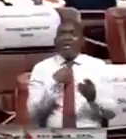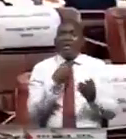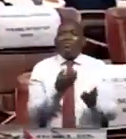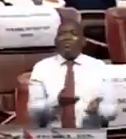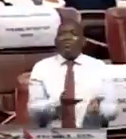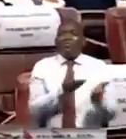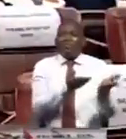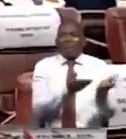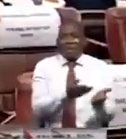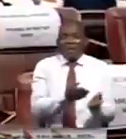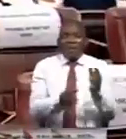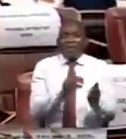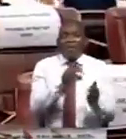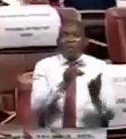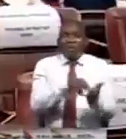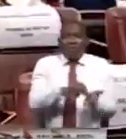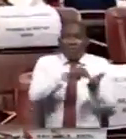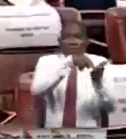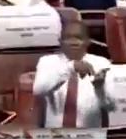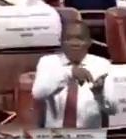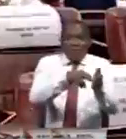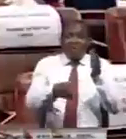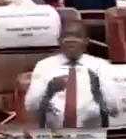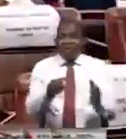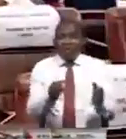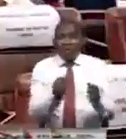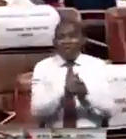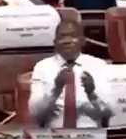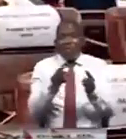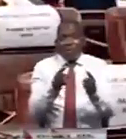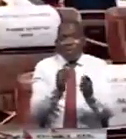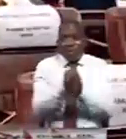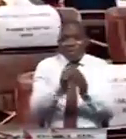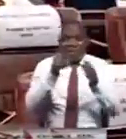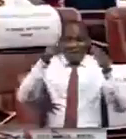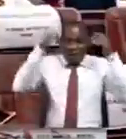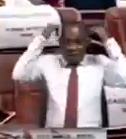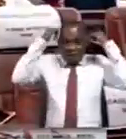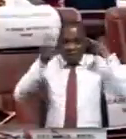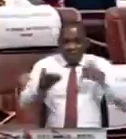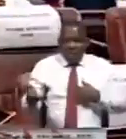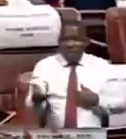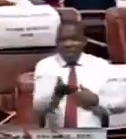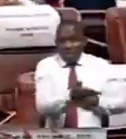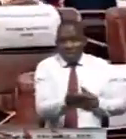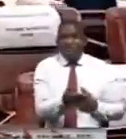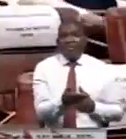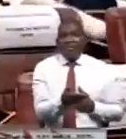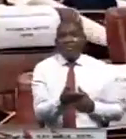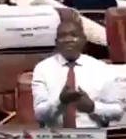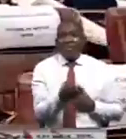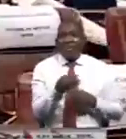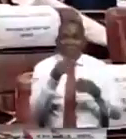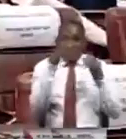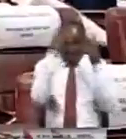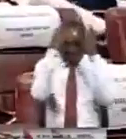court and to the court in a manner which led your lordship to